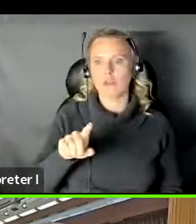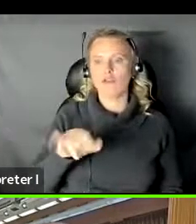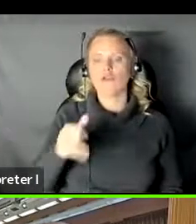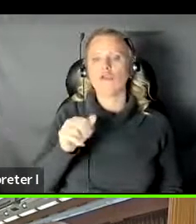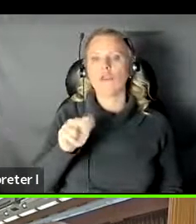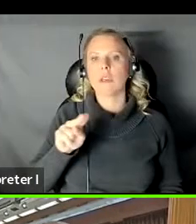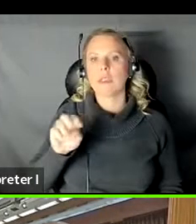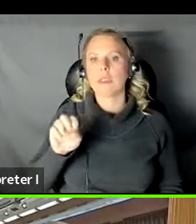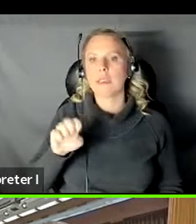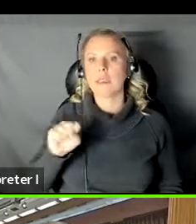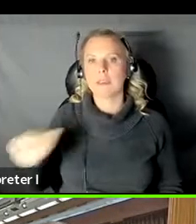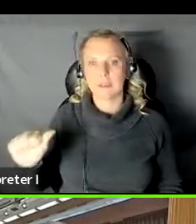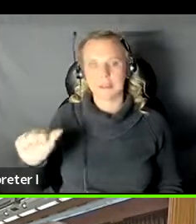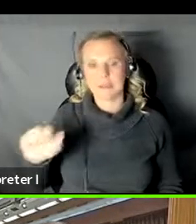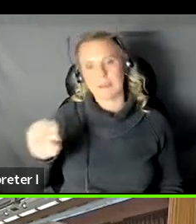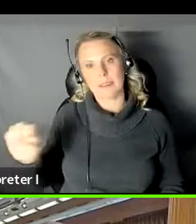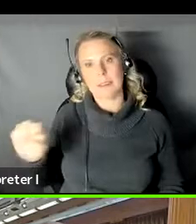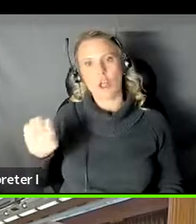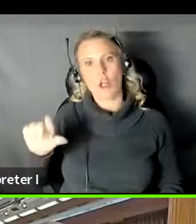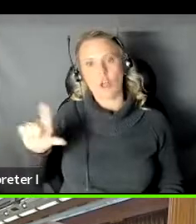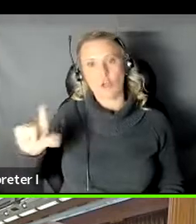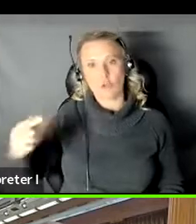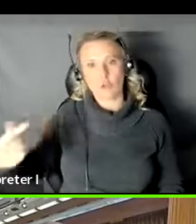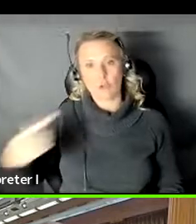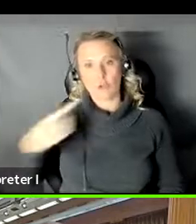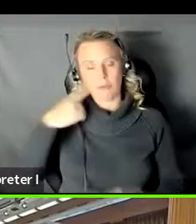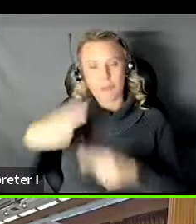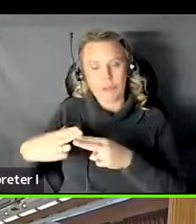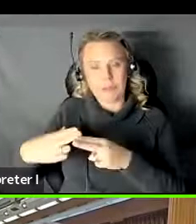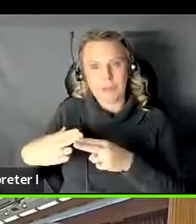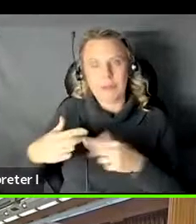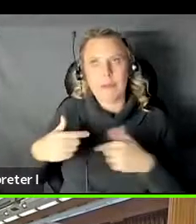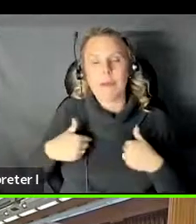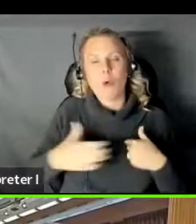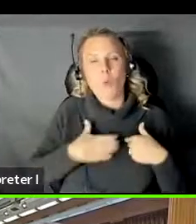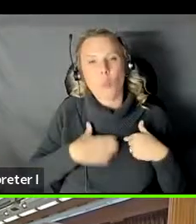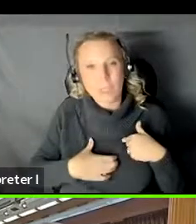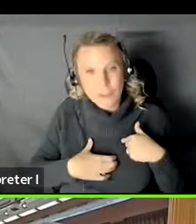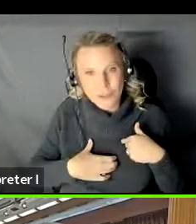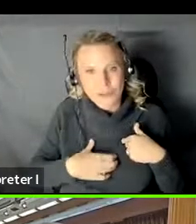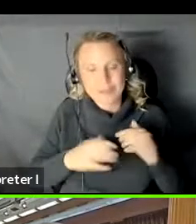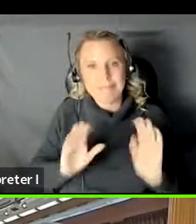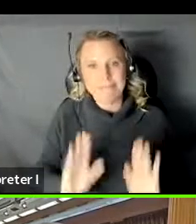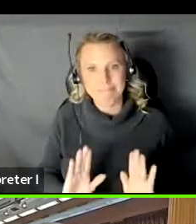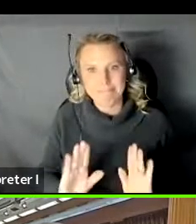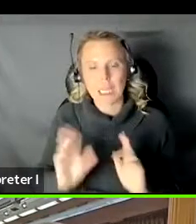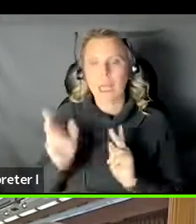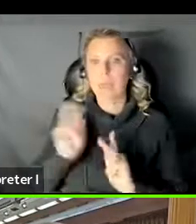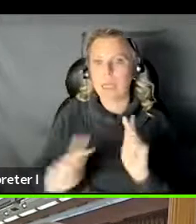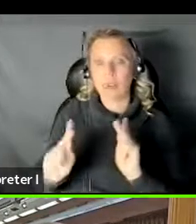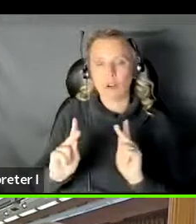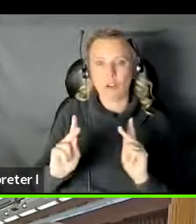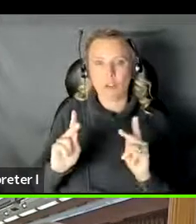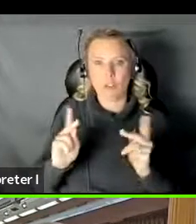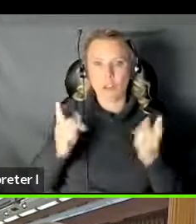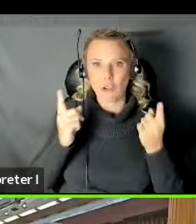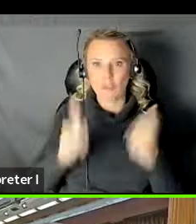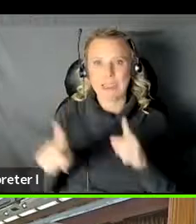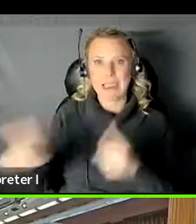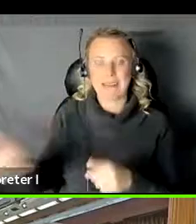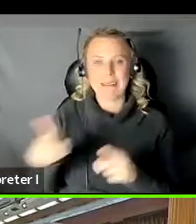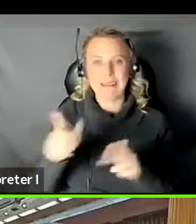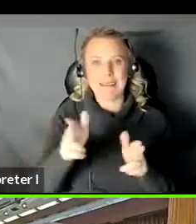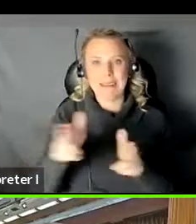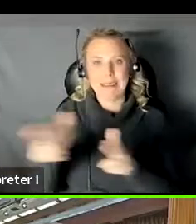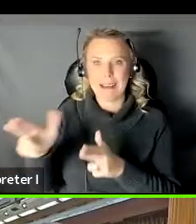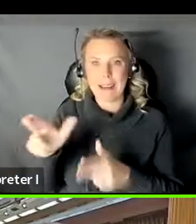as I wish and perhaps others think that people who are committing gun violence